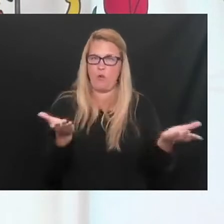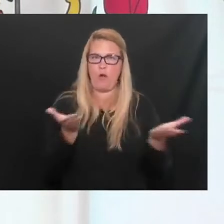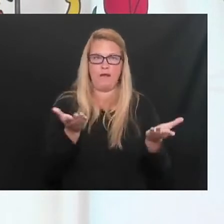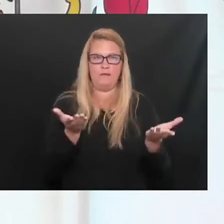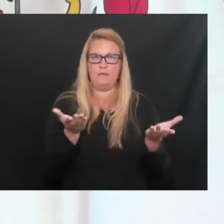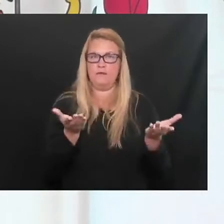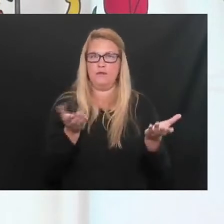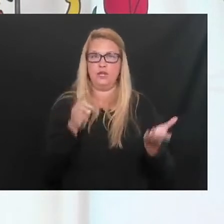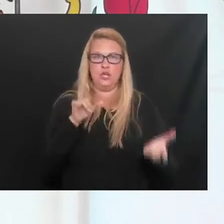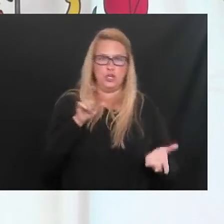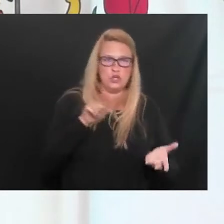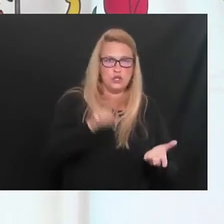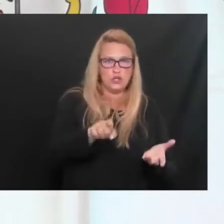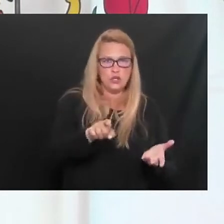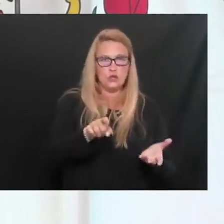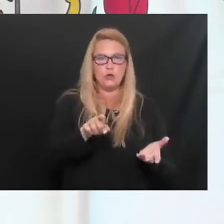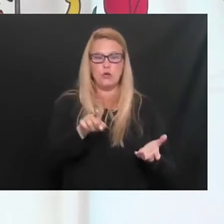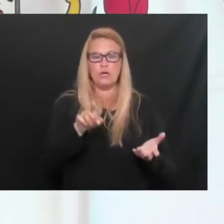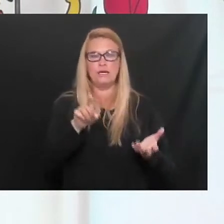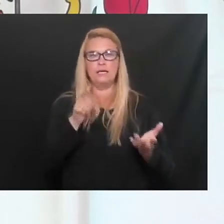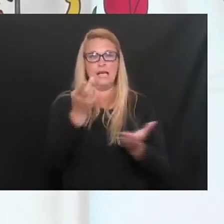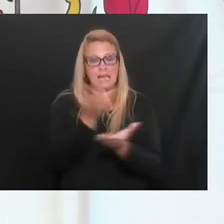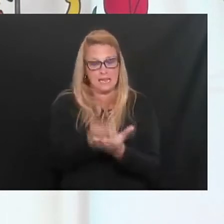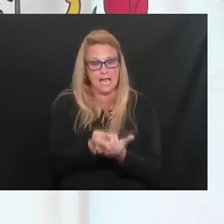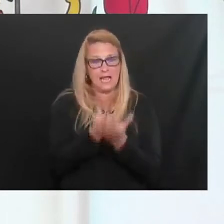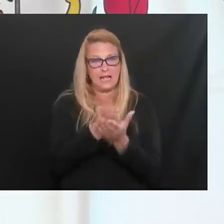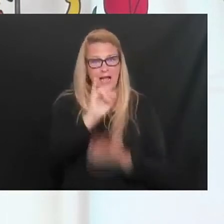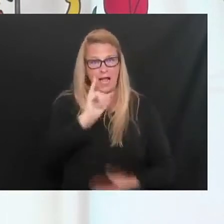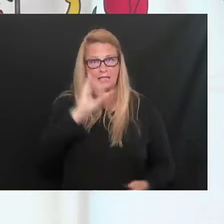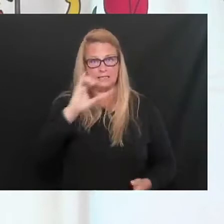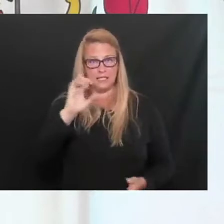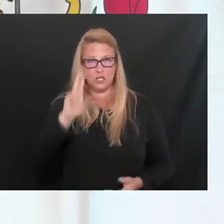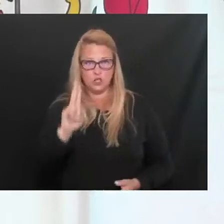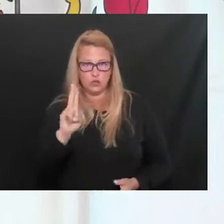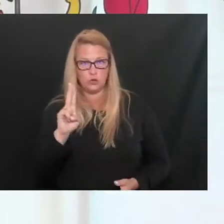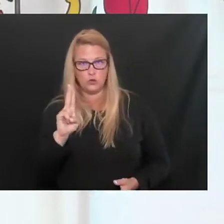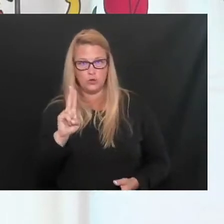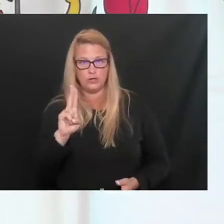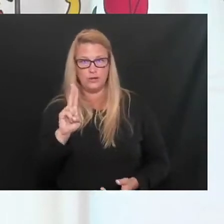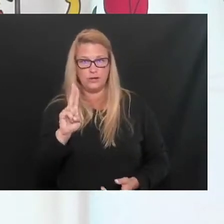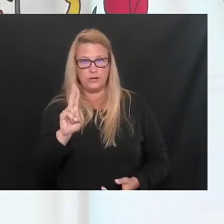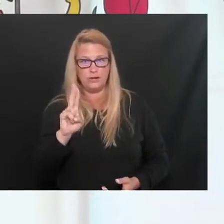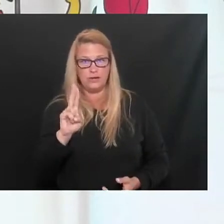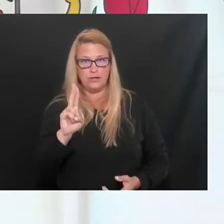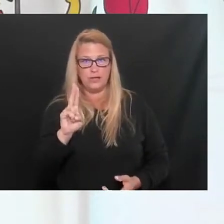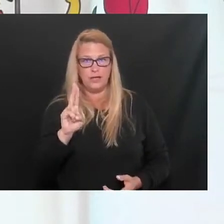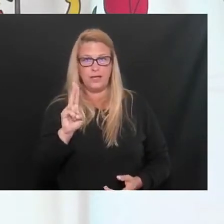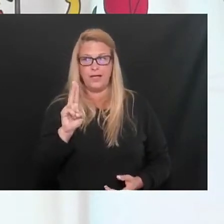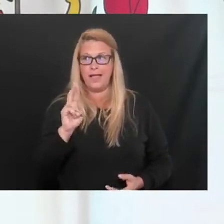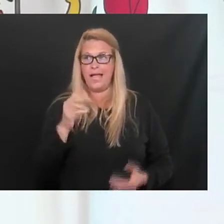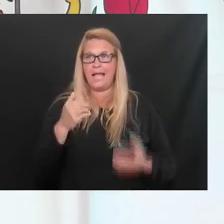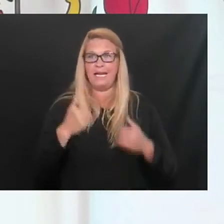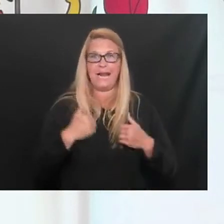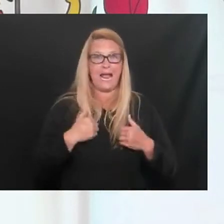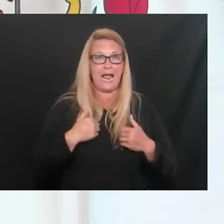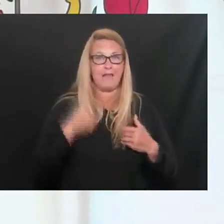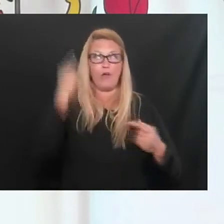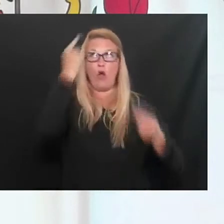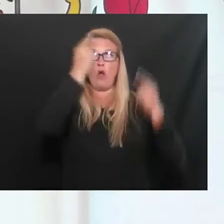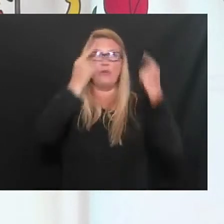if you absolutely would lay there in the ICU unit and absolutely have all the thoughts that I